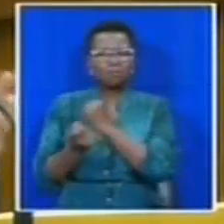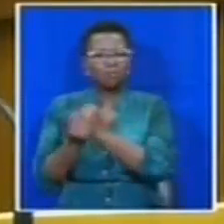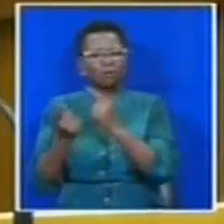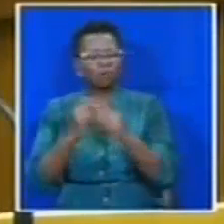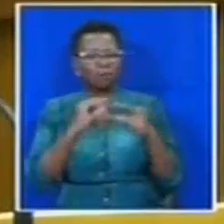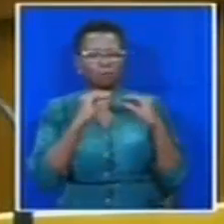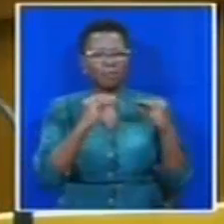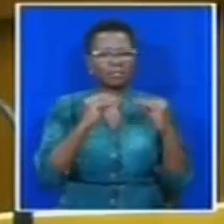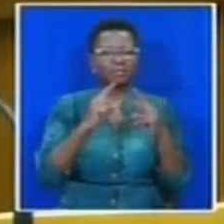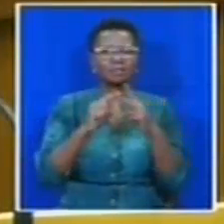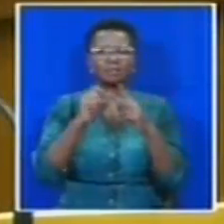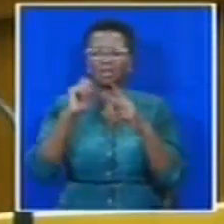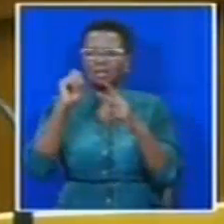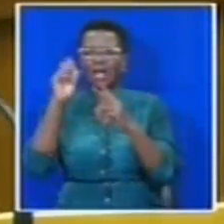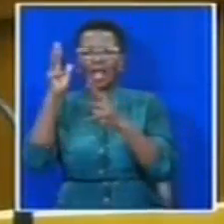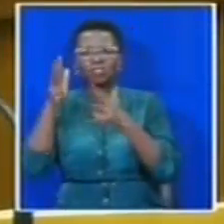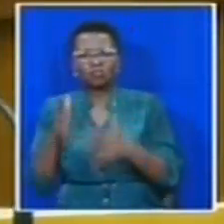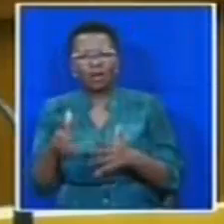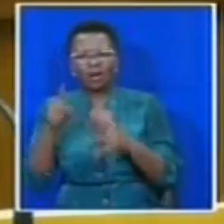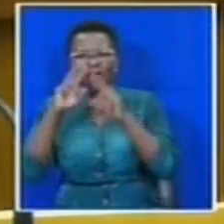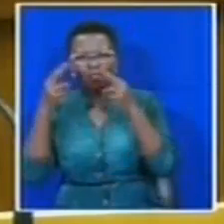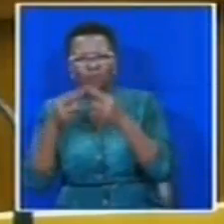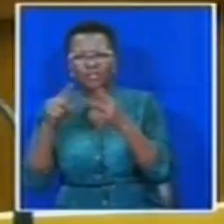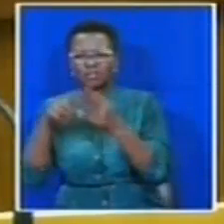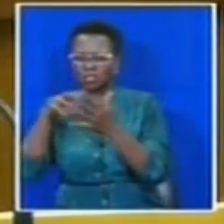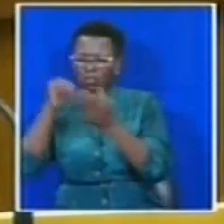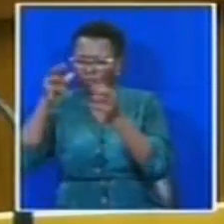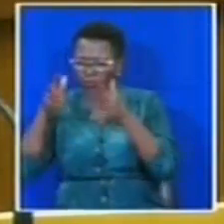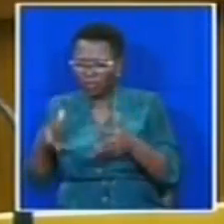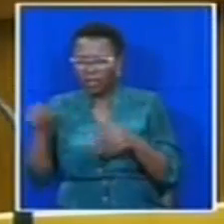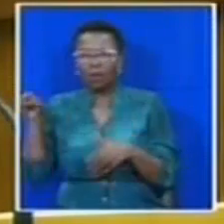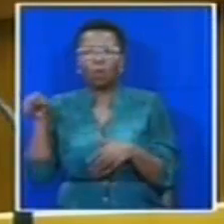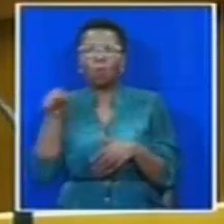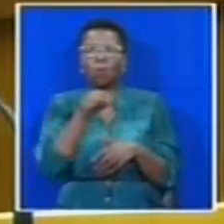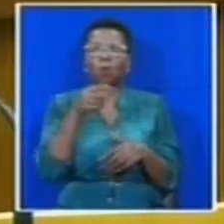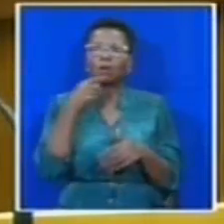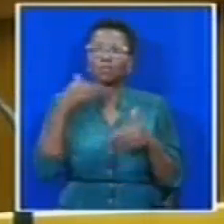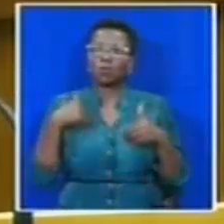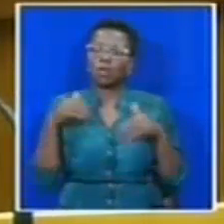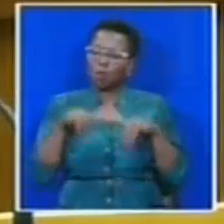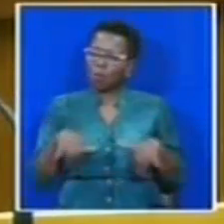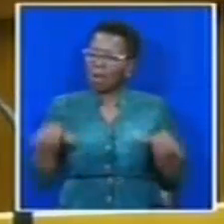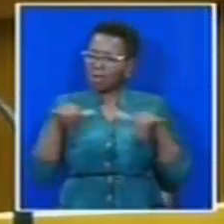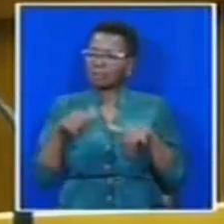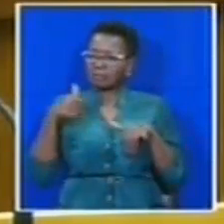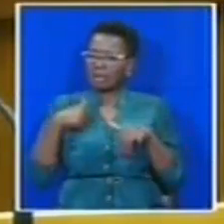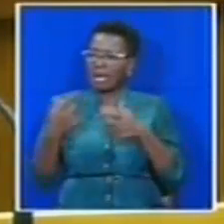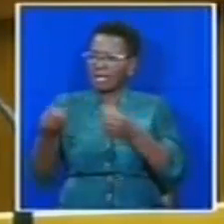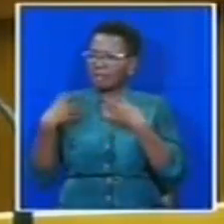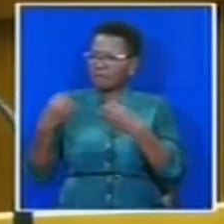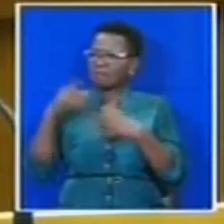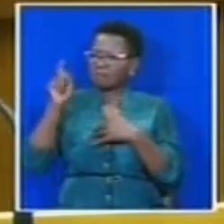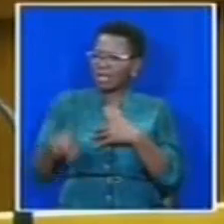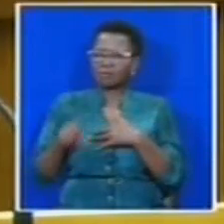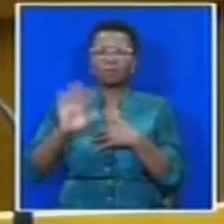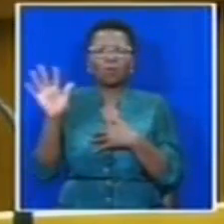sector, academics, students, from various campuses to actually not just wait and say, I demand. They have